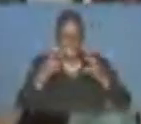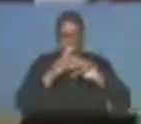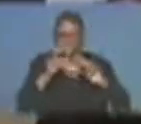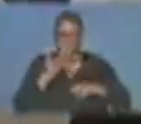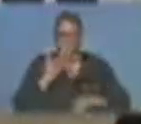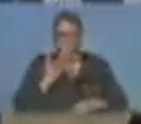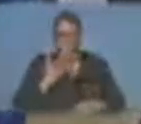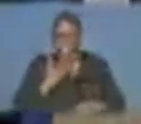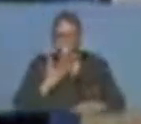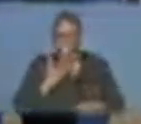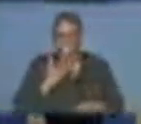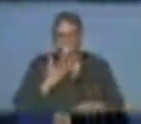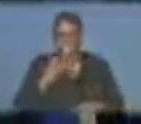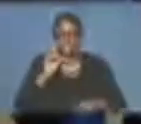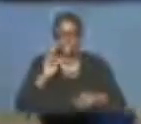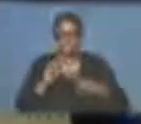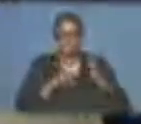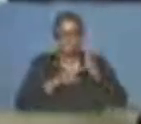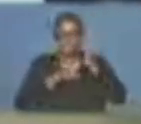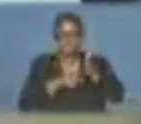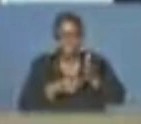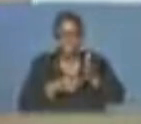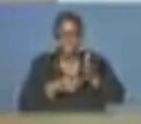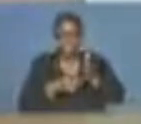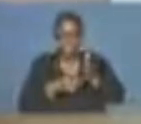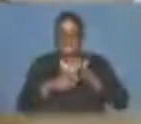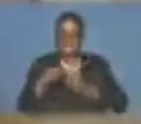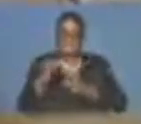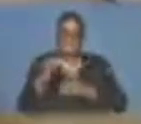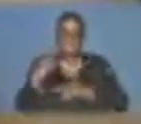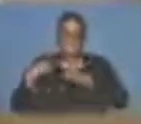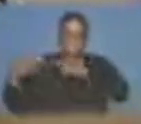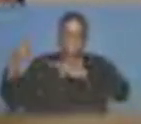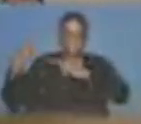colors, this local artist hopes art lovers gain a greater appreciation for Bahamian